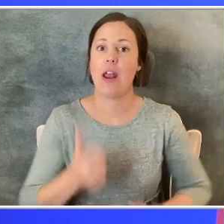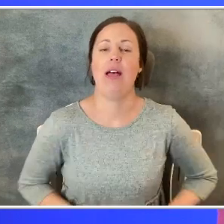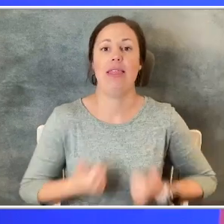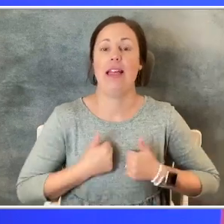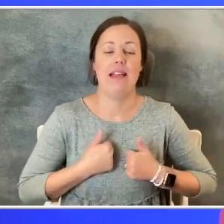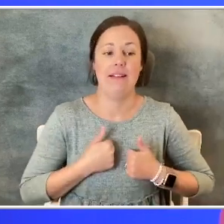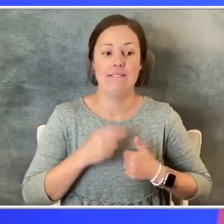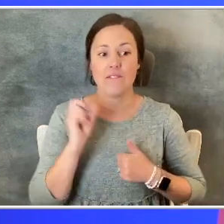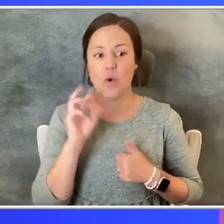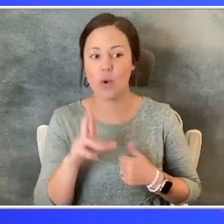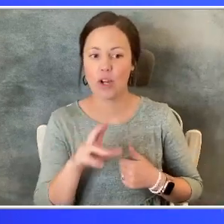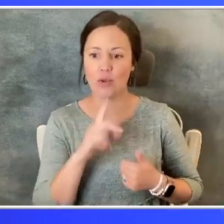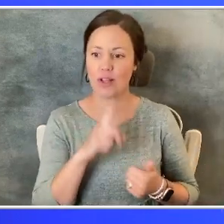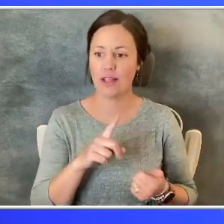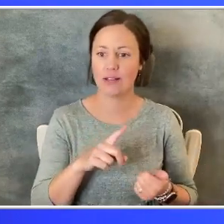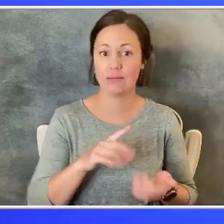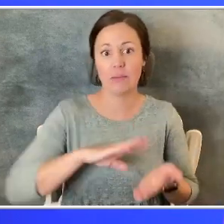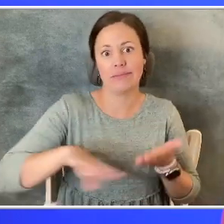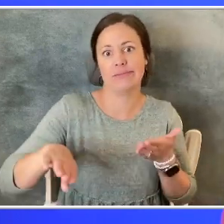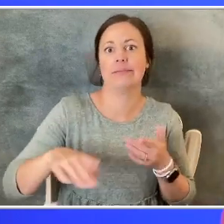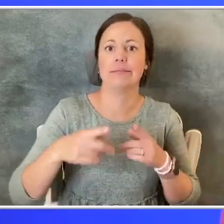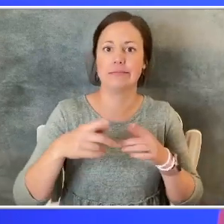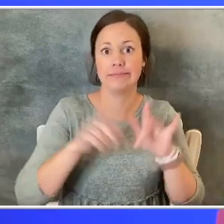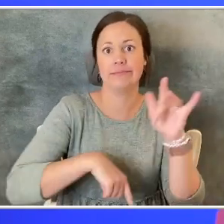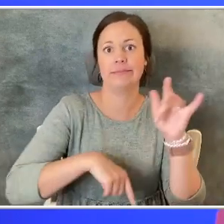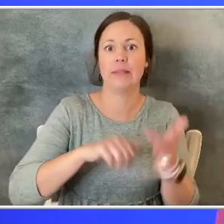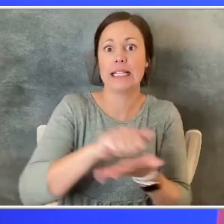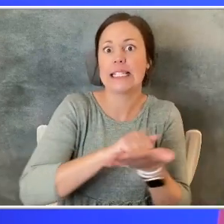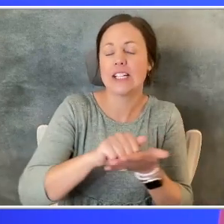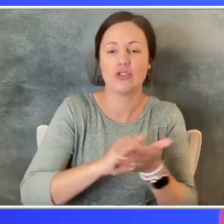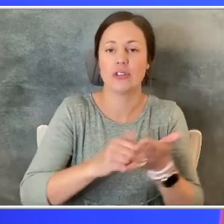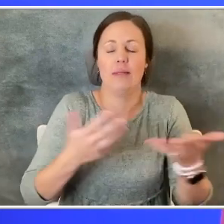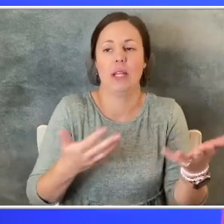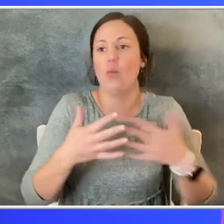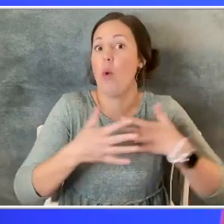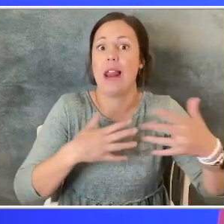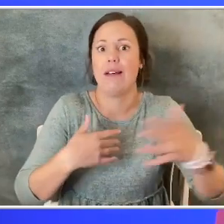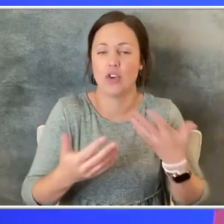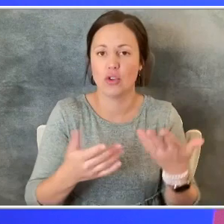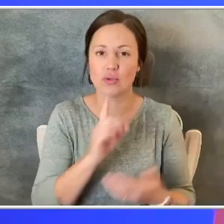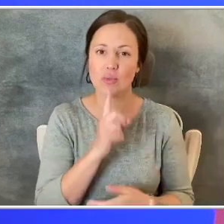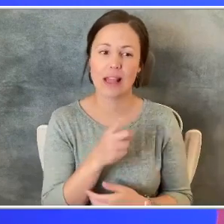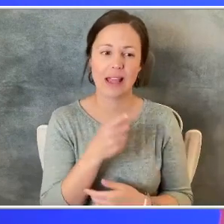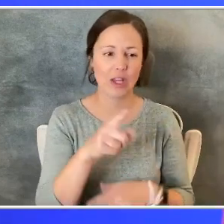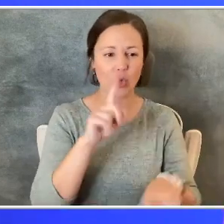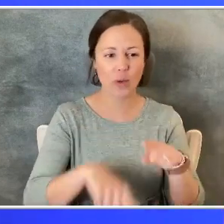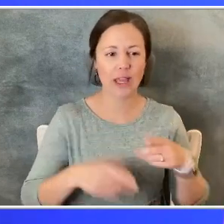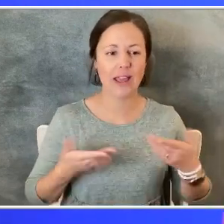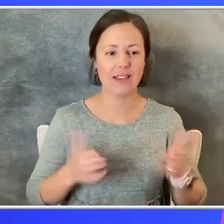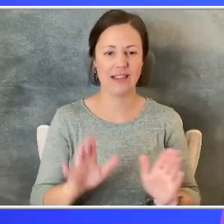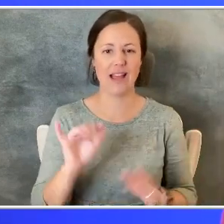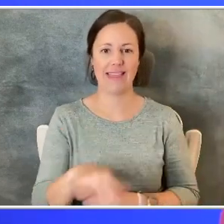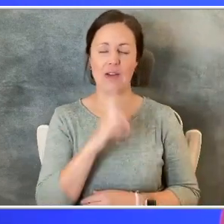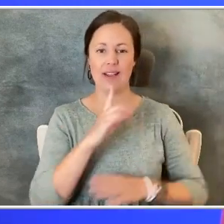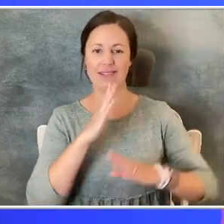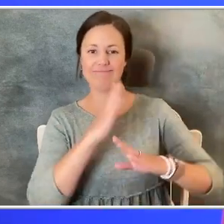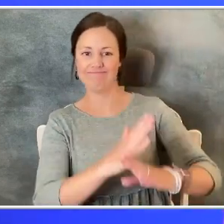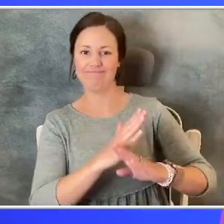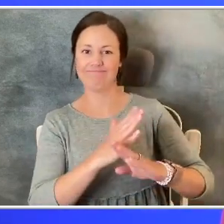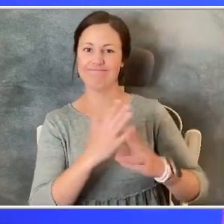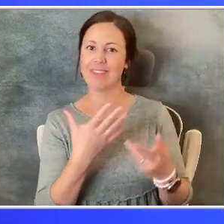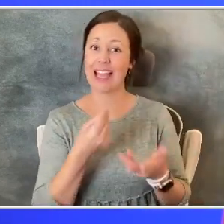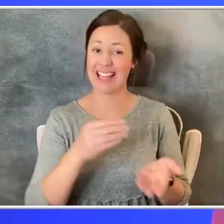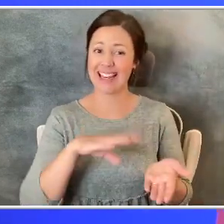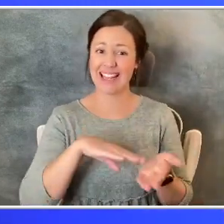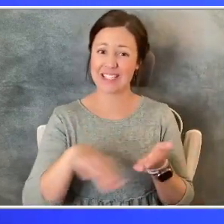doing the dishes, whatever it was. It's just, you can't let that hold you back. And excuses are kind